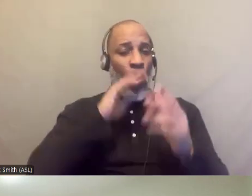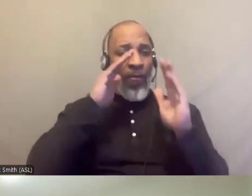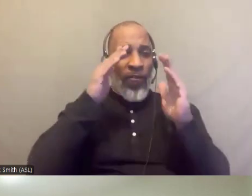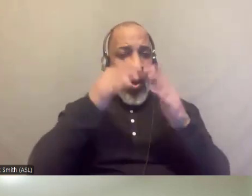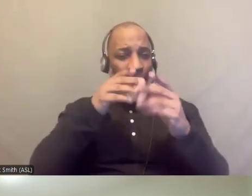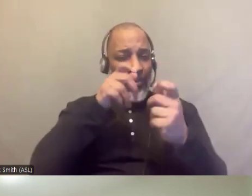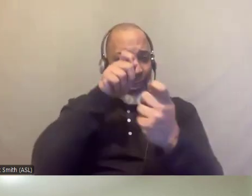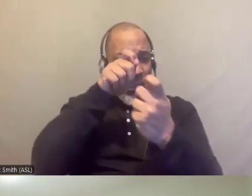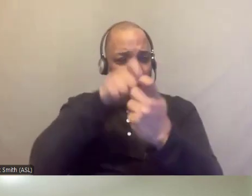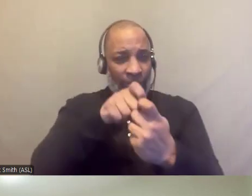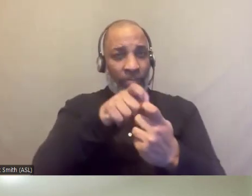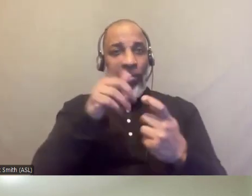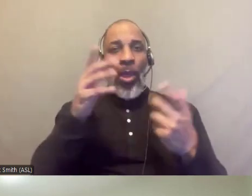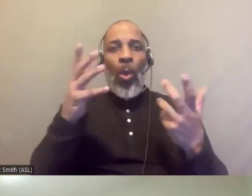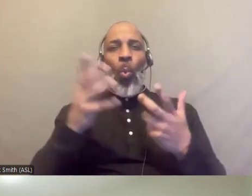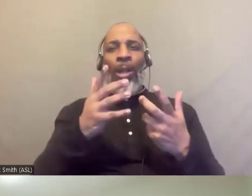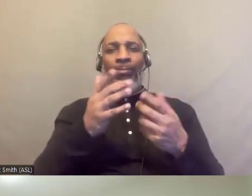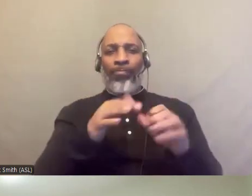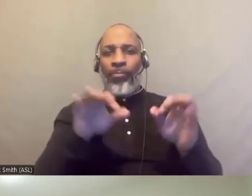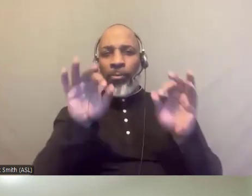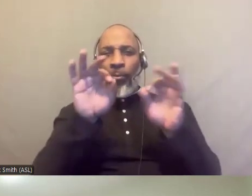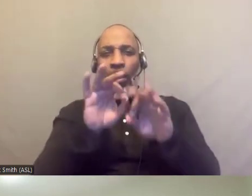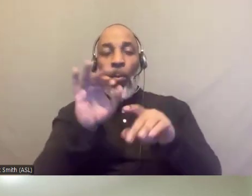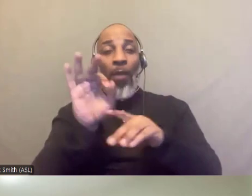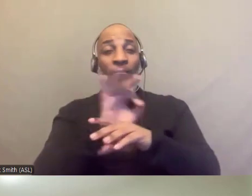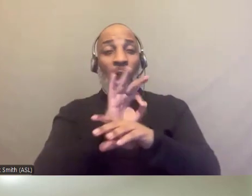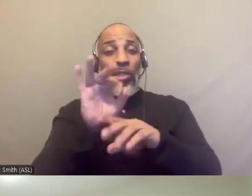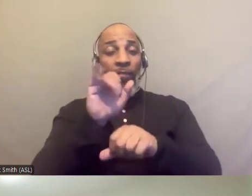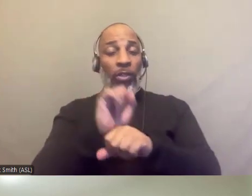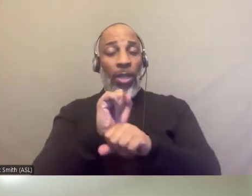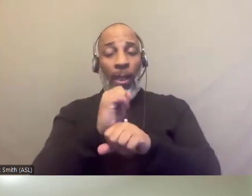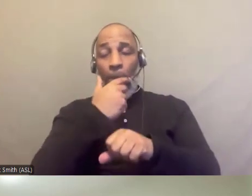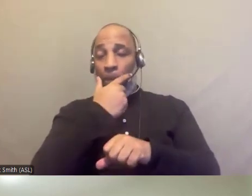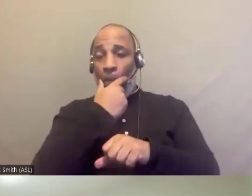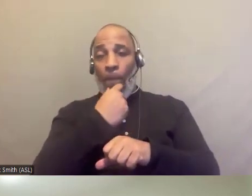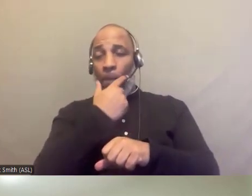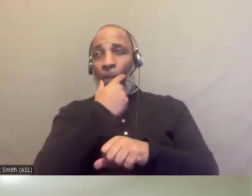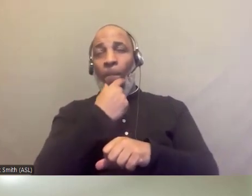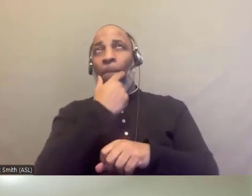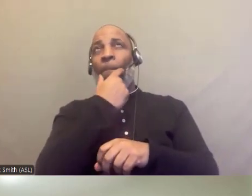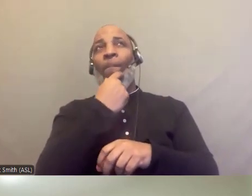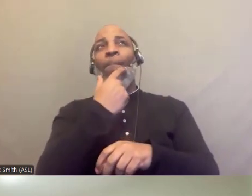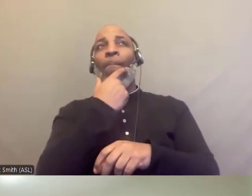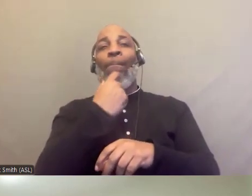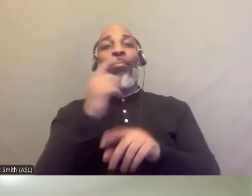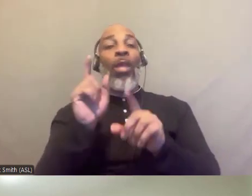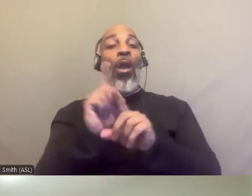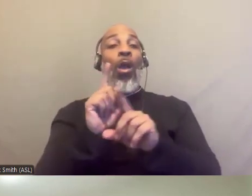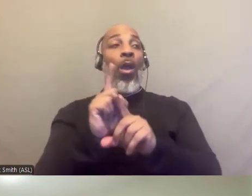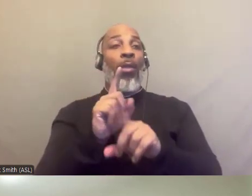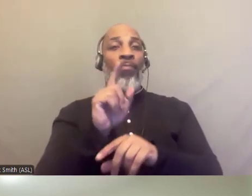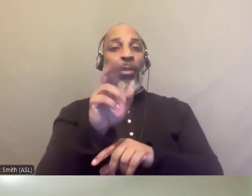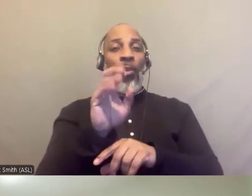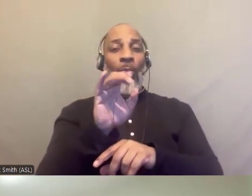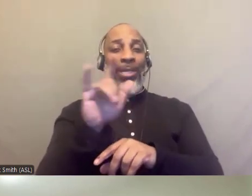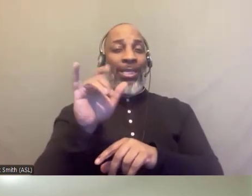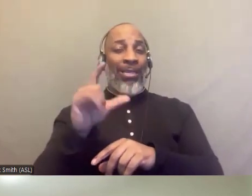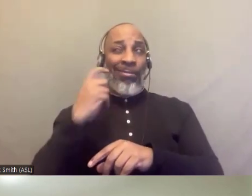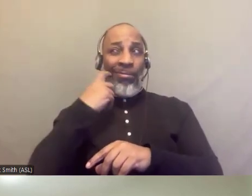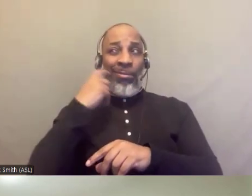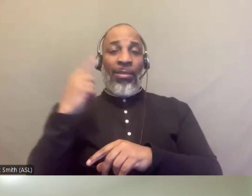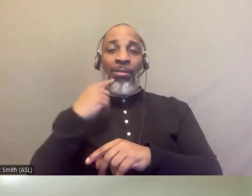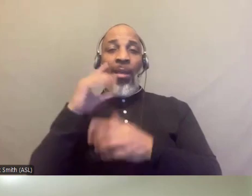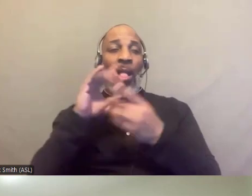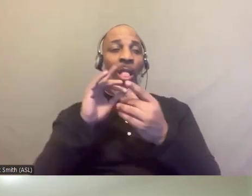on what the essential functions of the job are. So let's think about that a little bit. And also, as Riz just alluded to, are